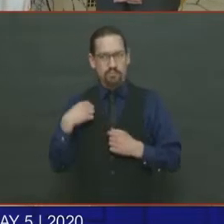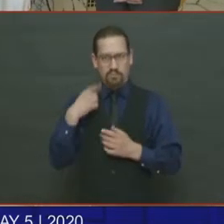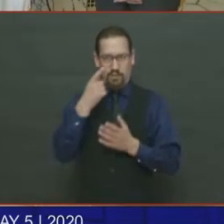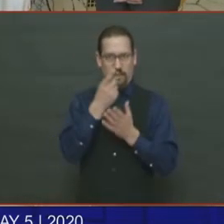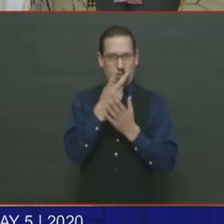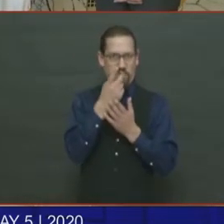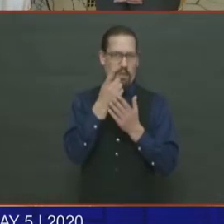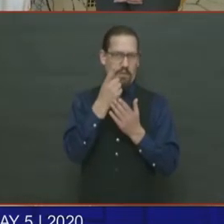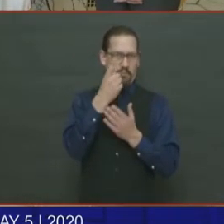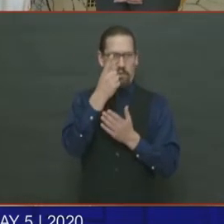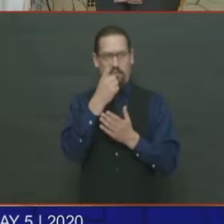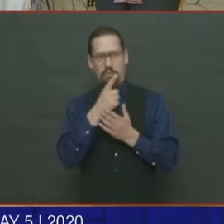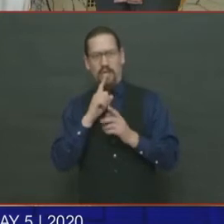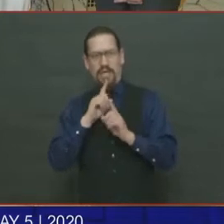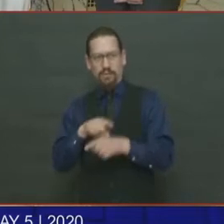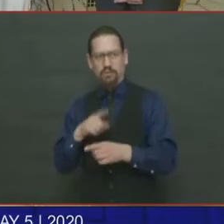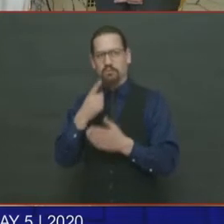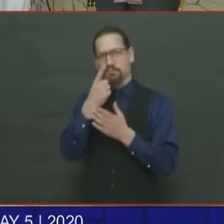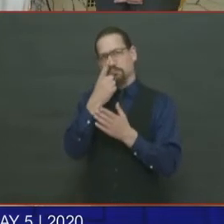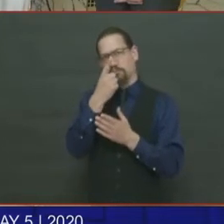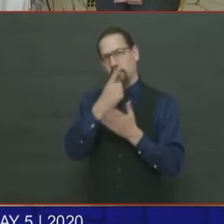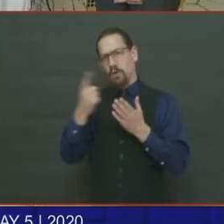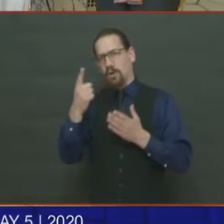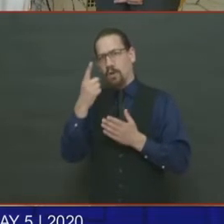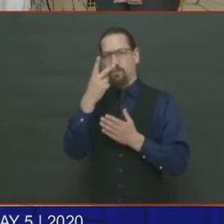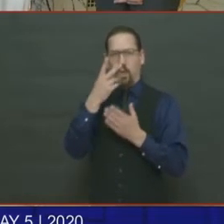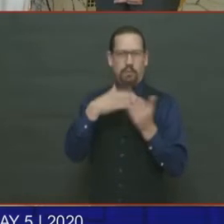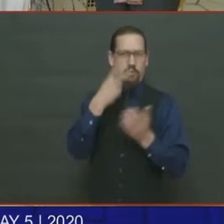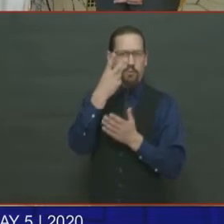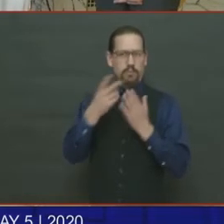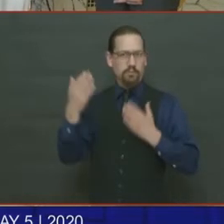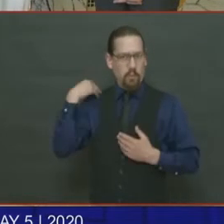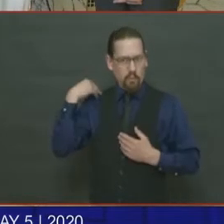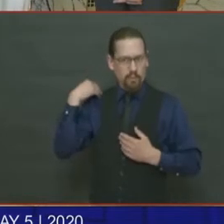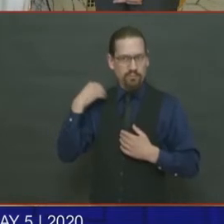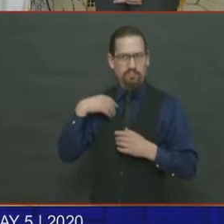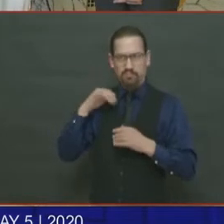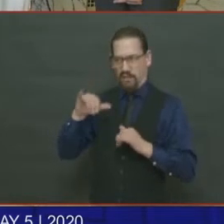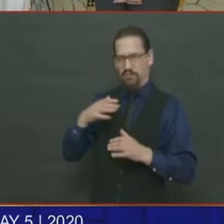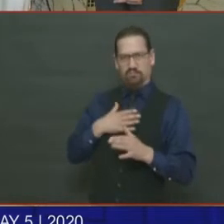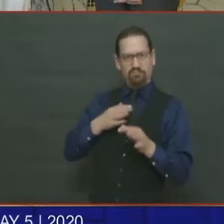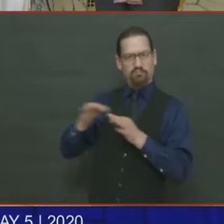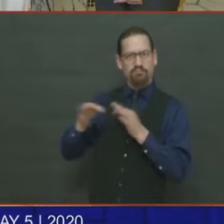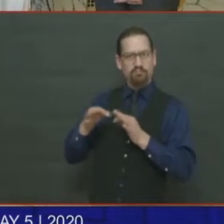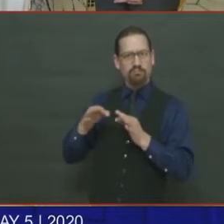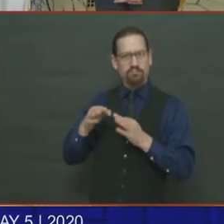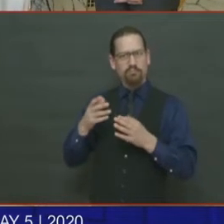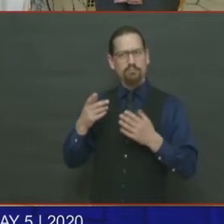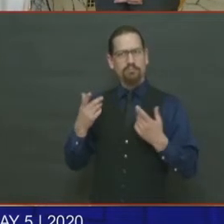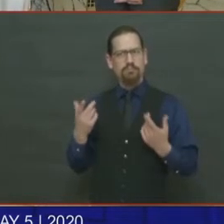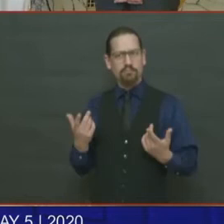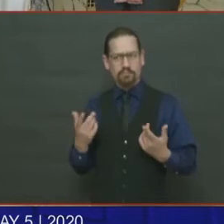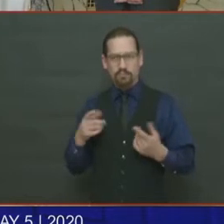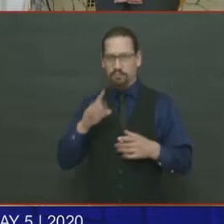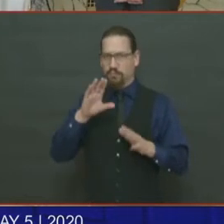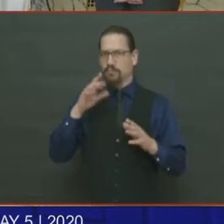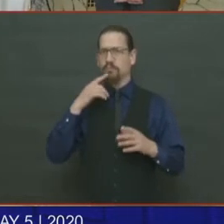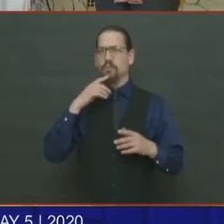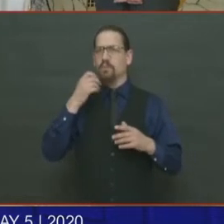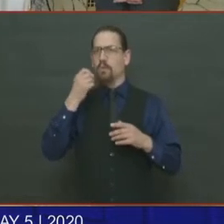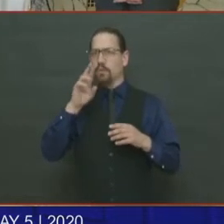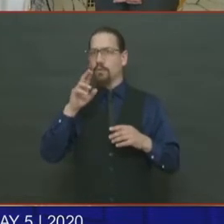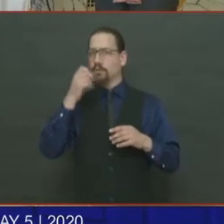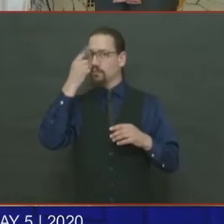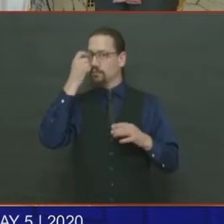guidelines here are going to be a decline or a plateau. And I do realize that that is